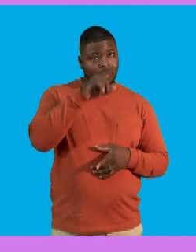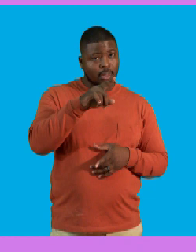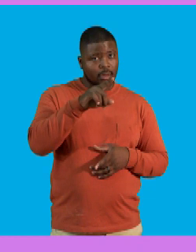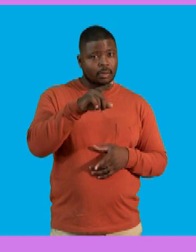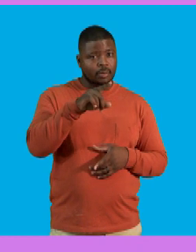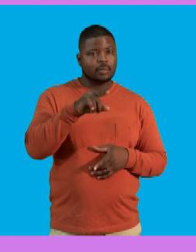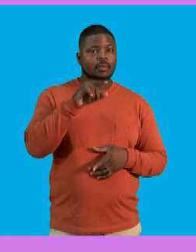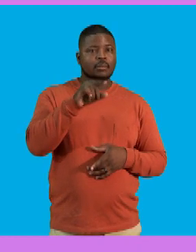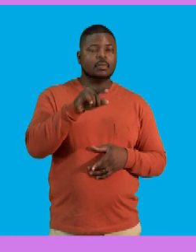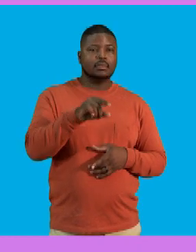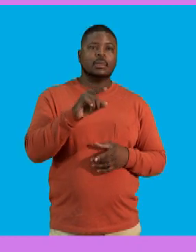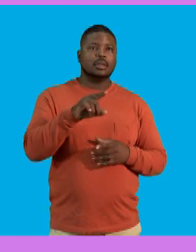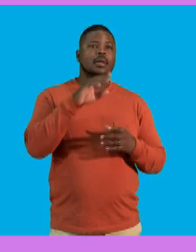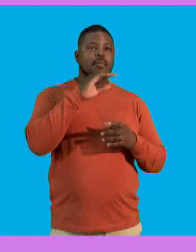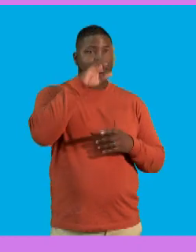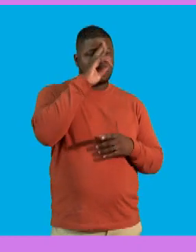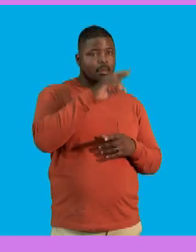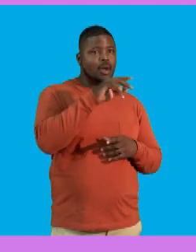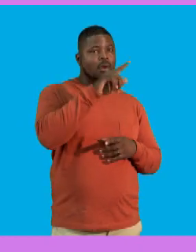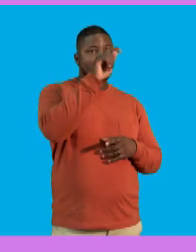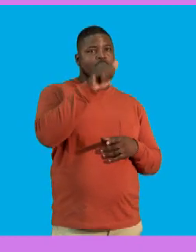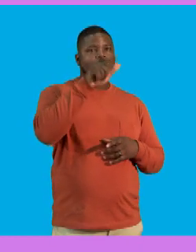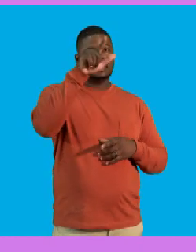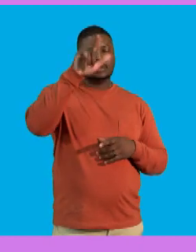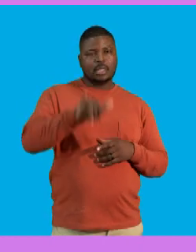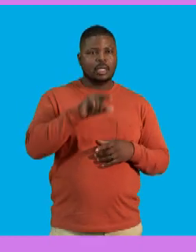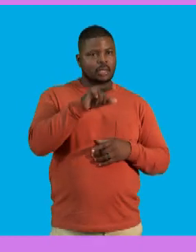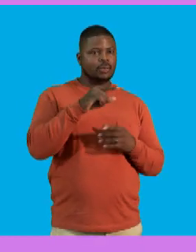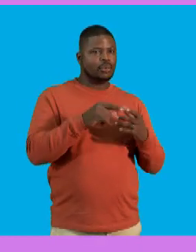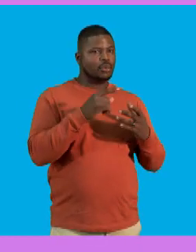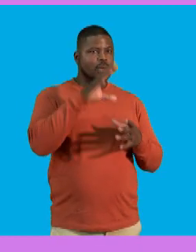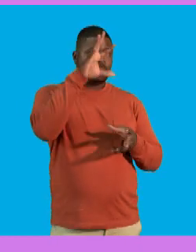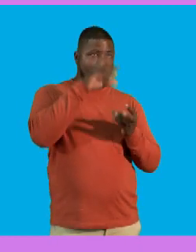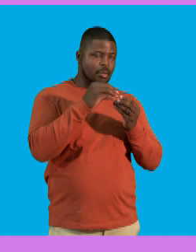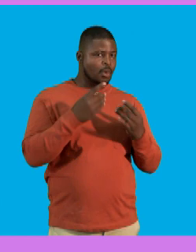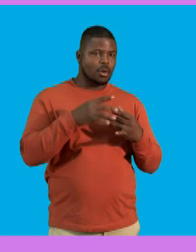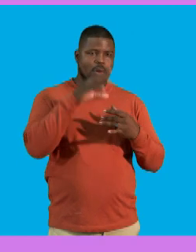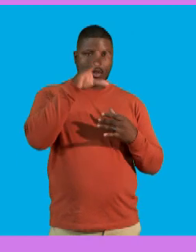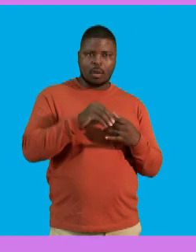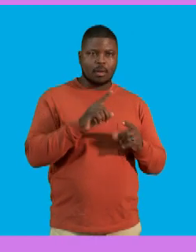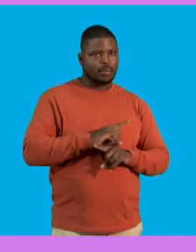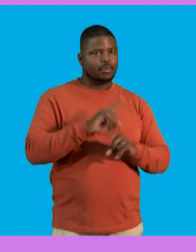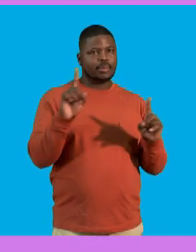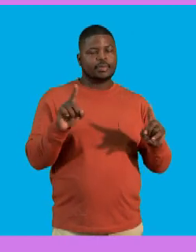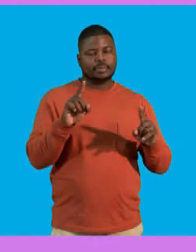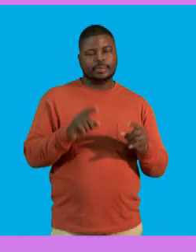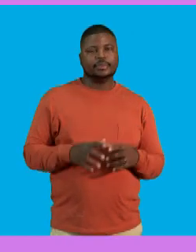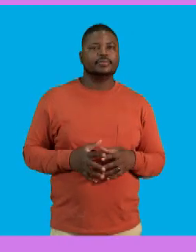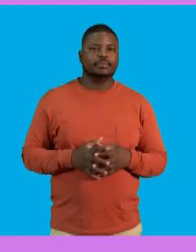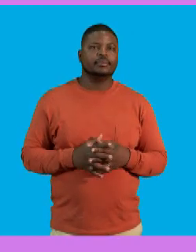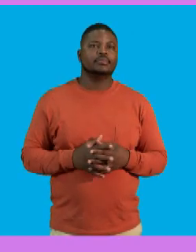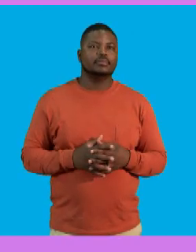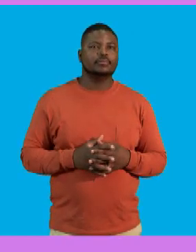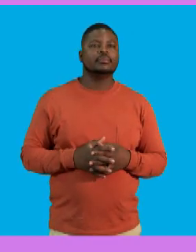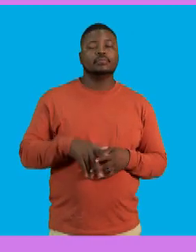right, remember, this guy, we leave him out, we don't total that. That stays alone there because, again, tally